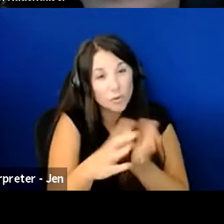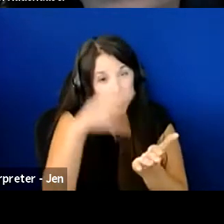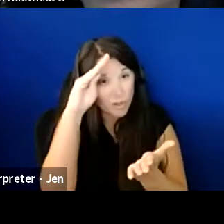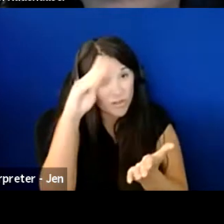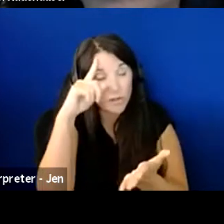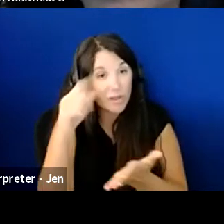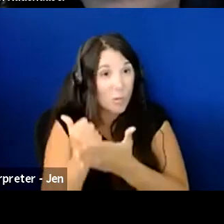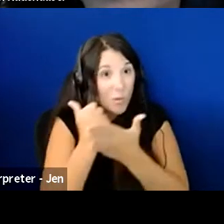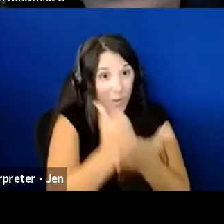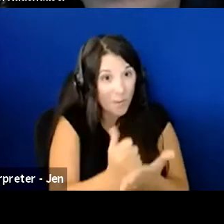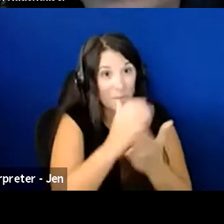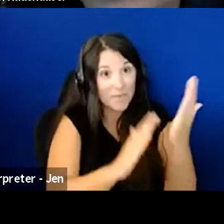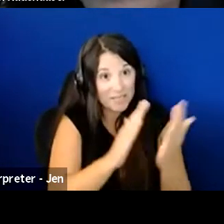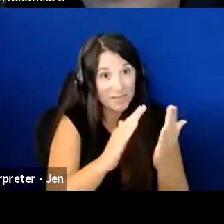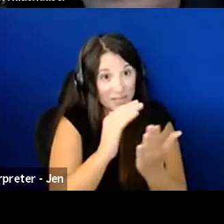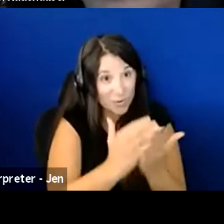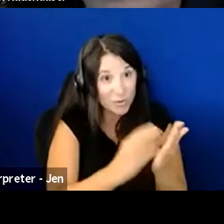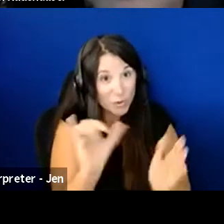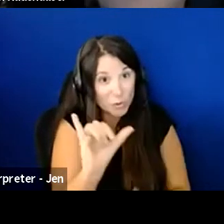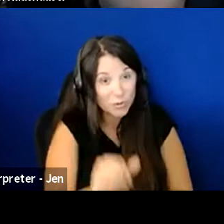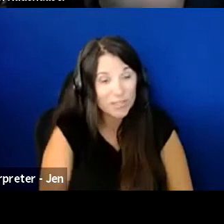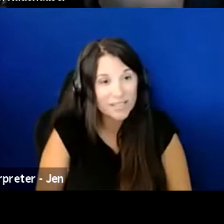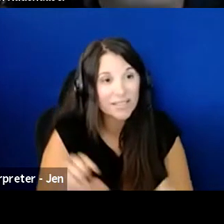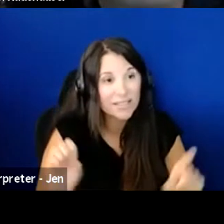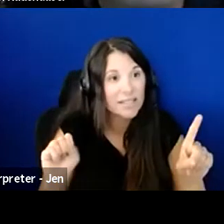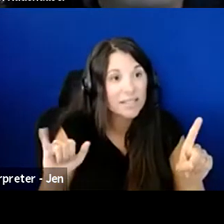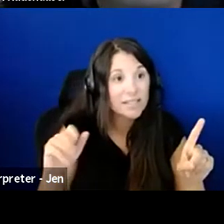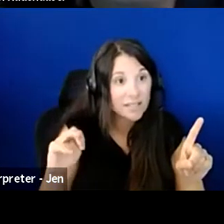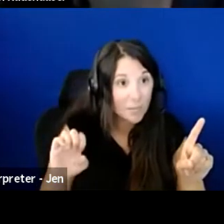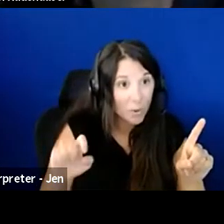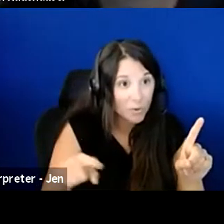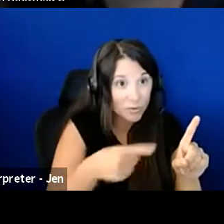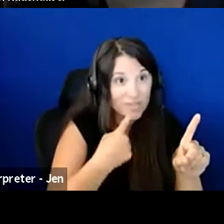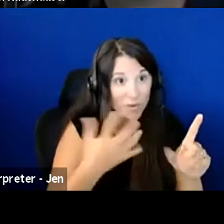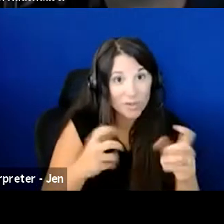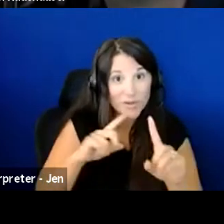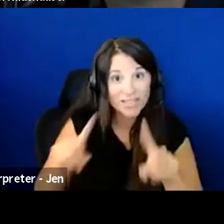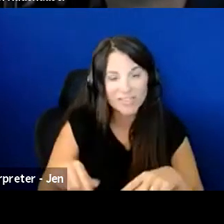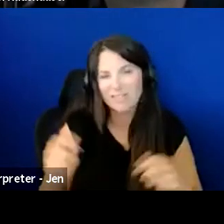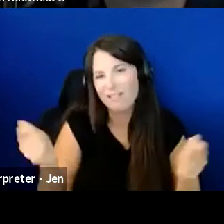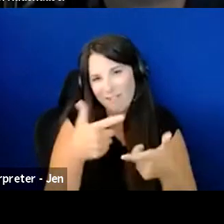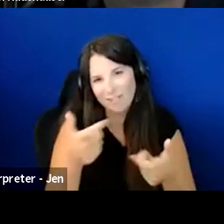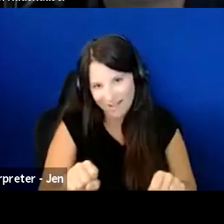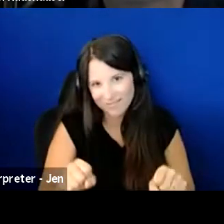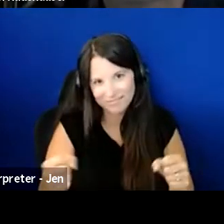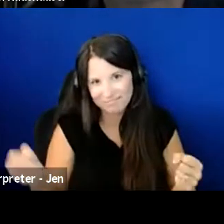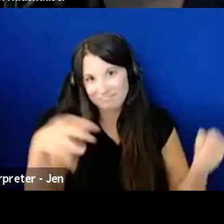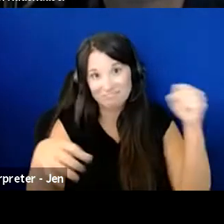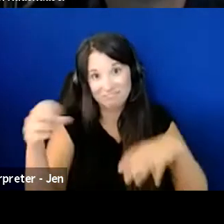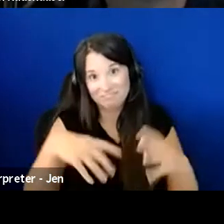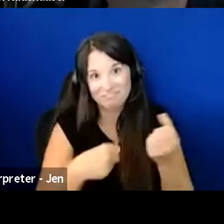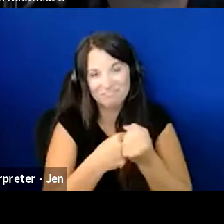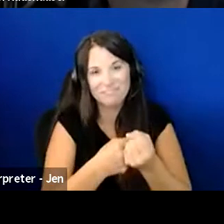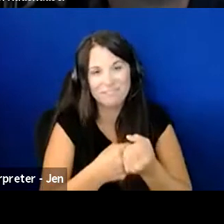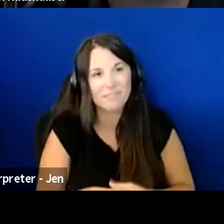And I think, Simone, you said you wanted to answer this question. Well, everybody can help here, but I think Canvas is